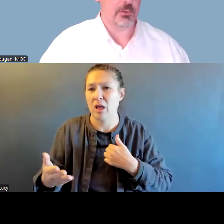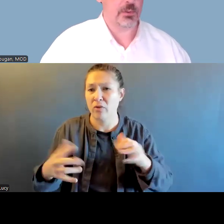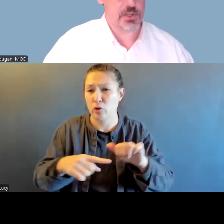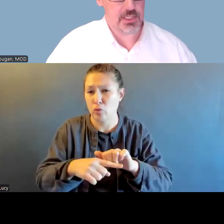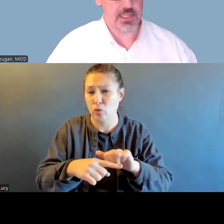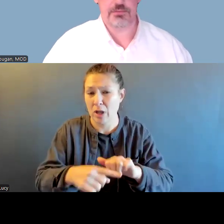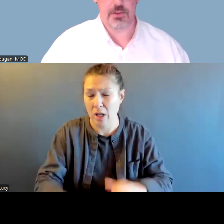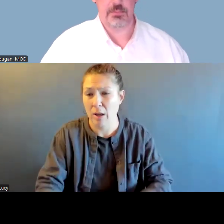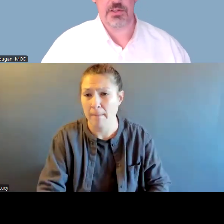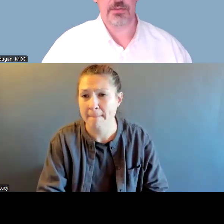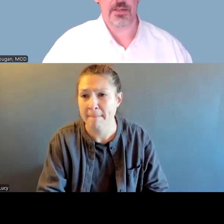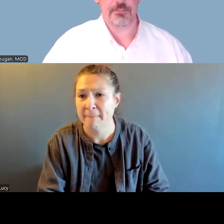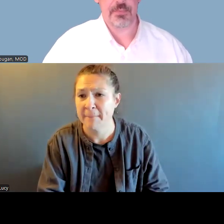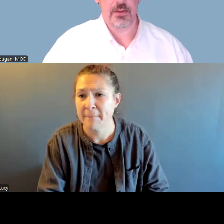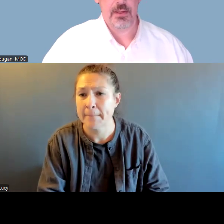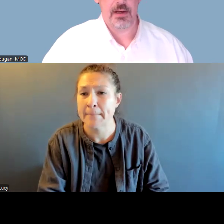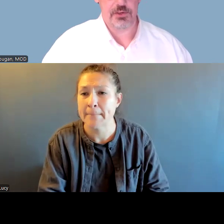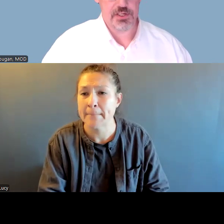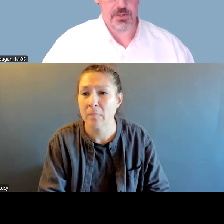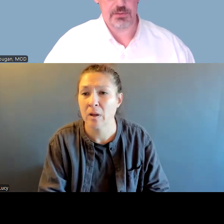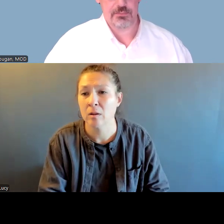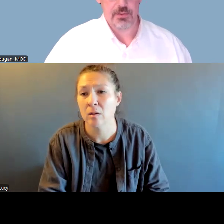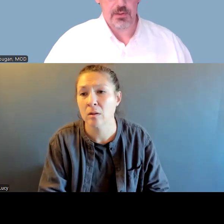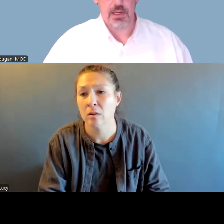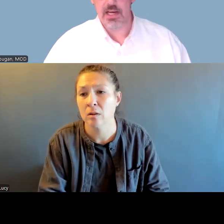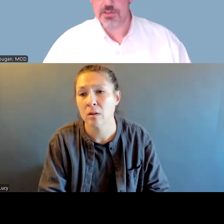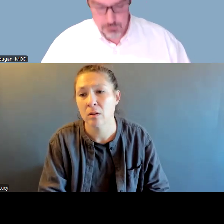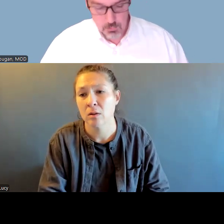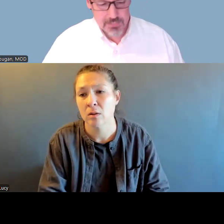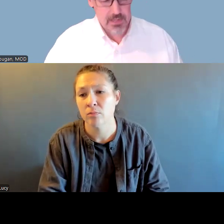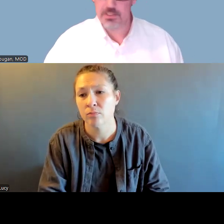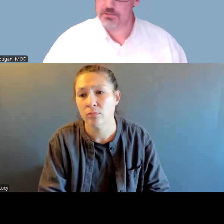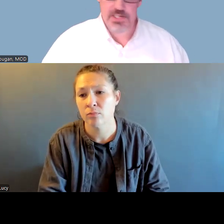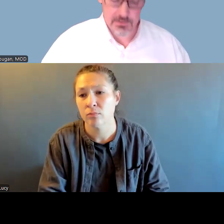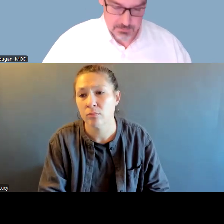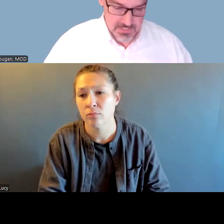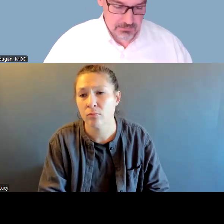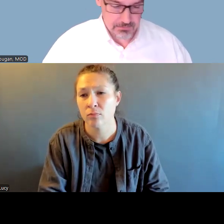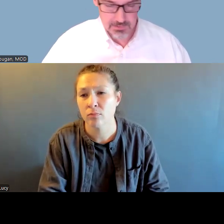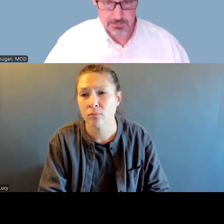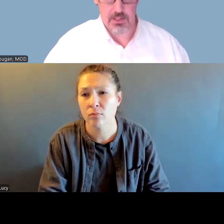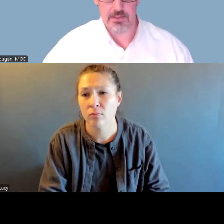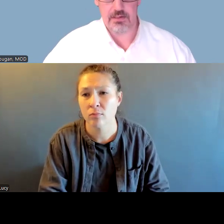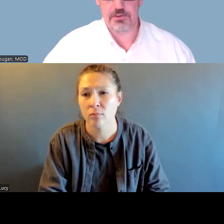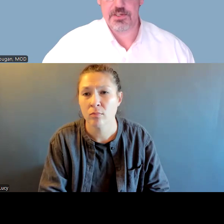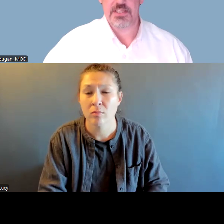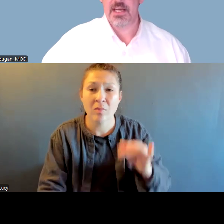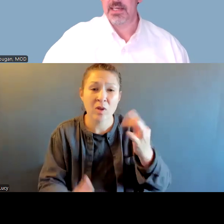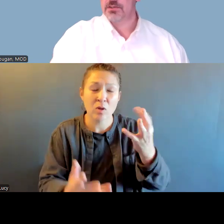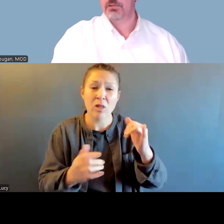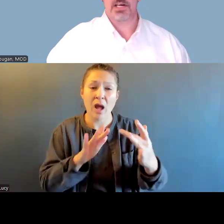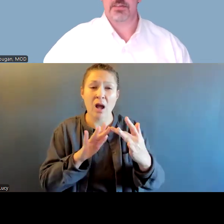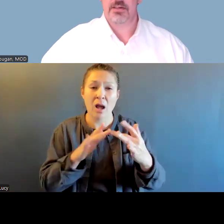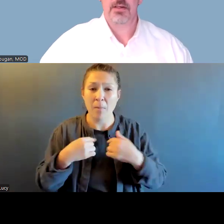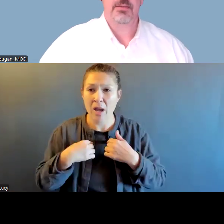a little bit more personalized for the commissions, for each commission. So if you want that, please reach out to myself. Again, my contact info is on the slide